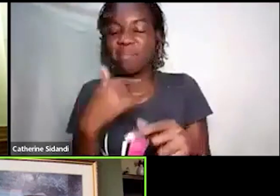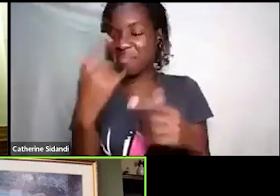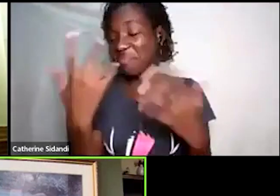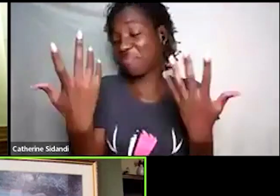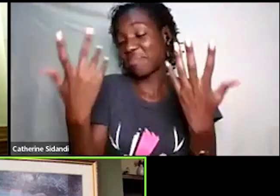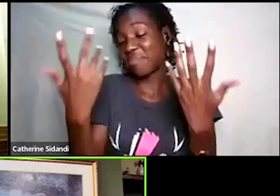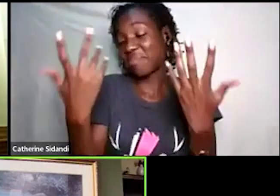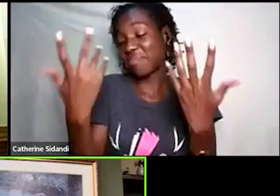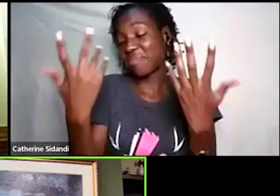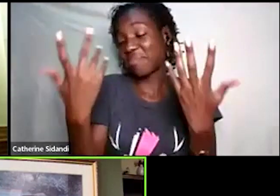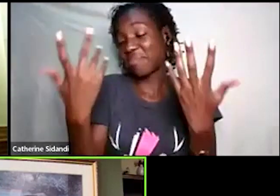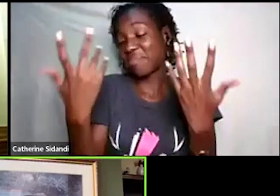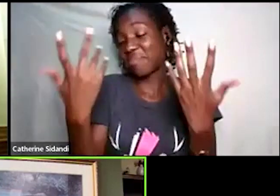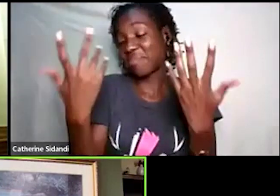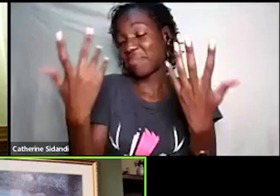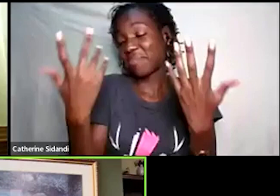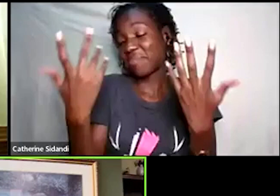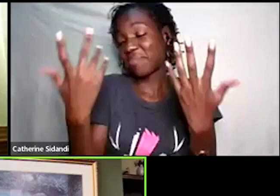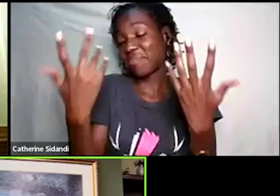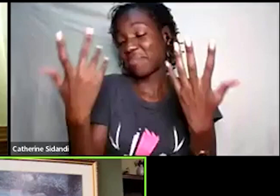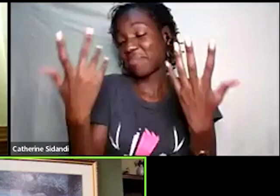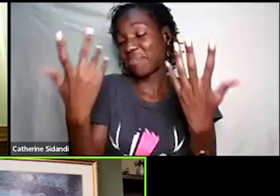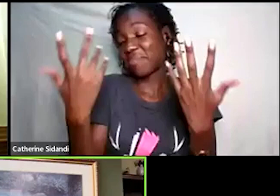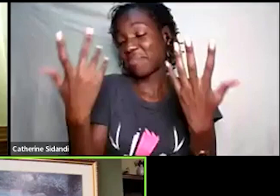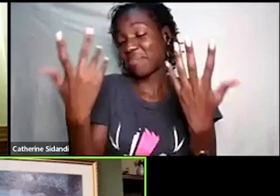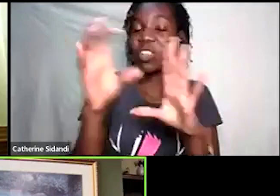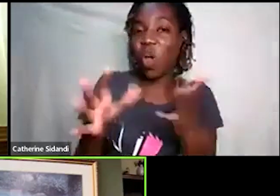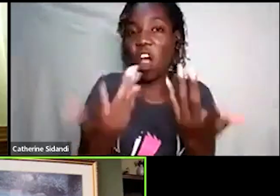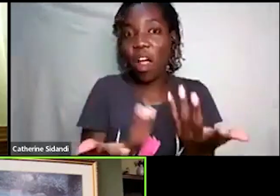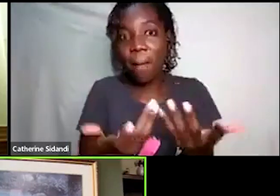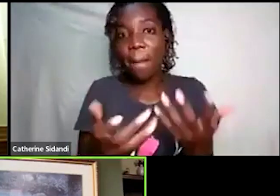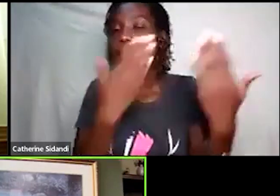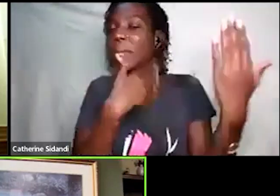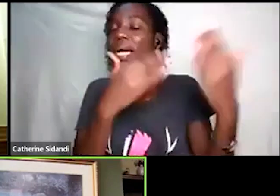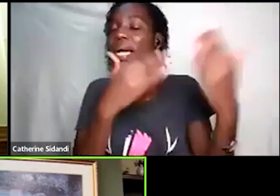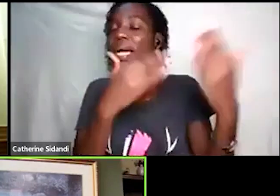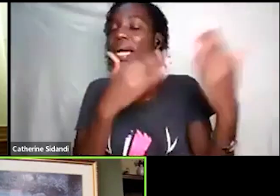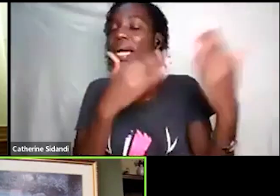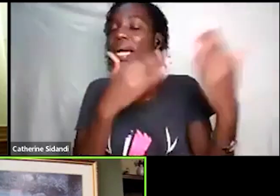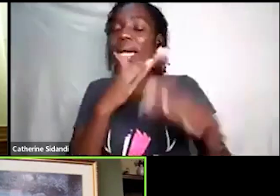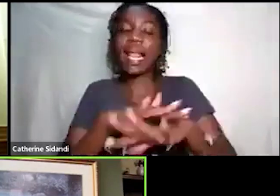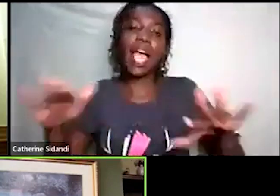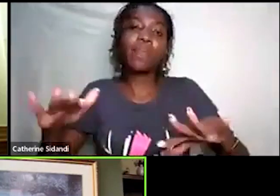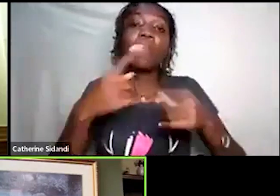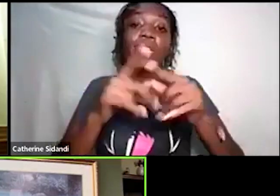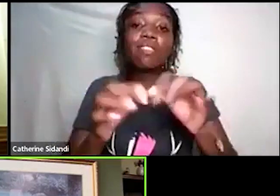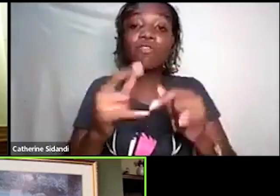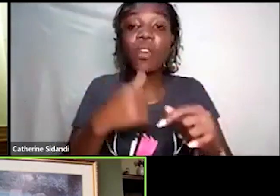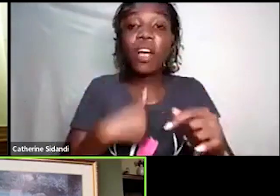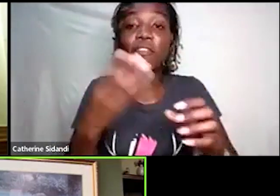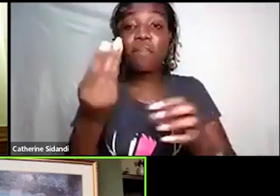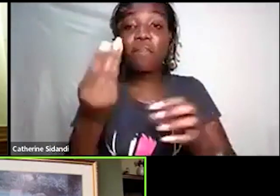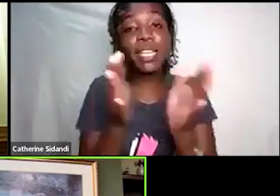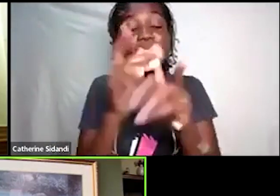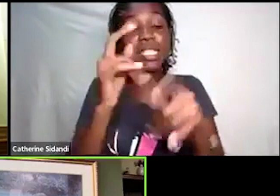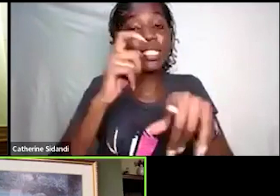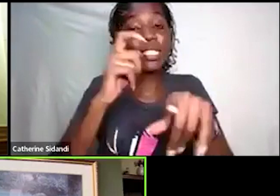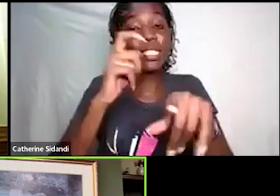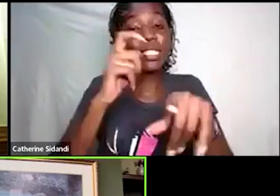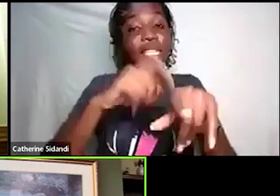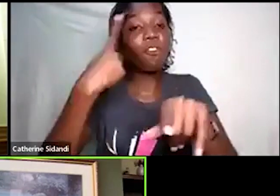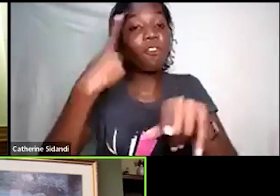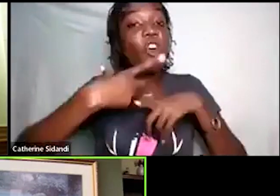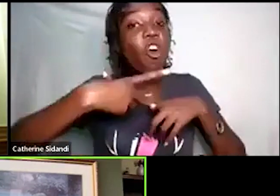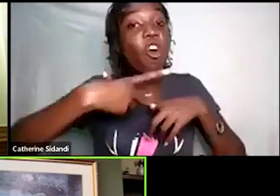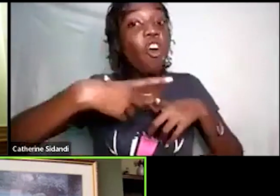or background or human rights background. If you have the money and time to go, good luck going. But I'll tell you